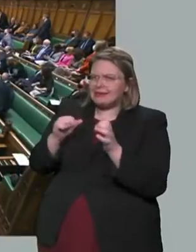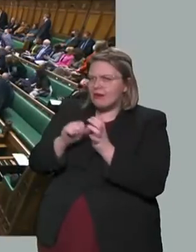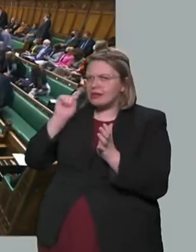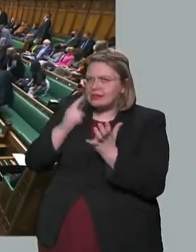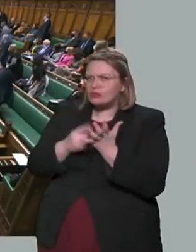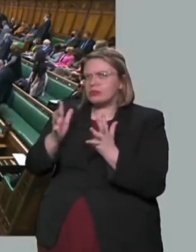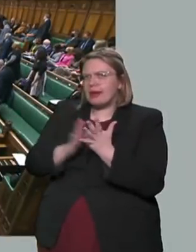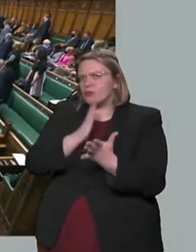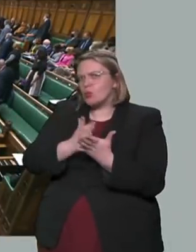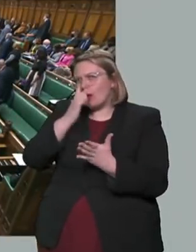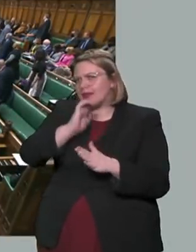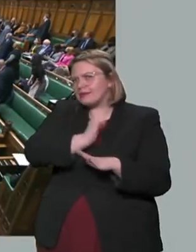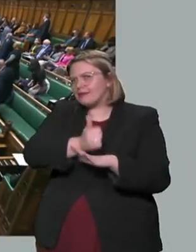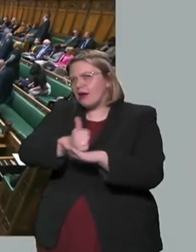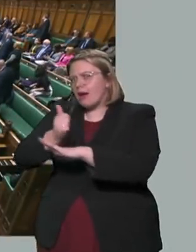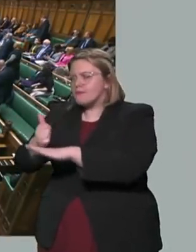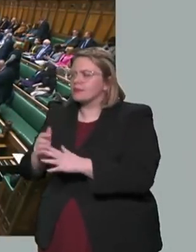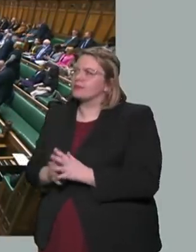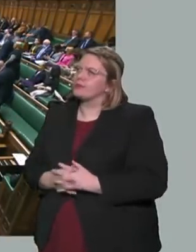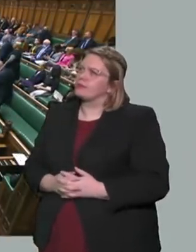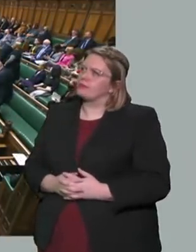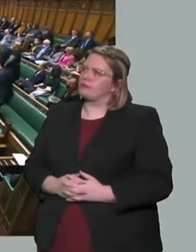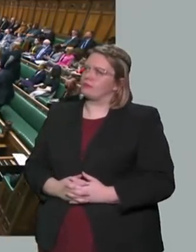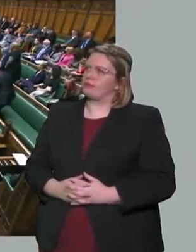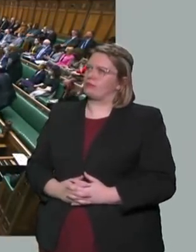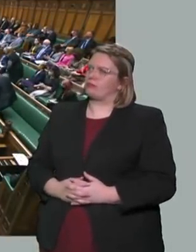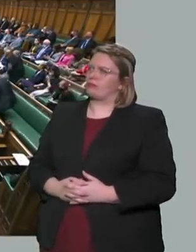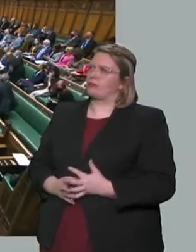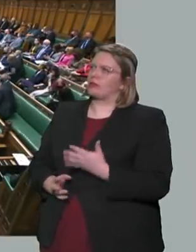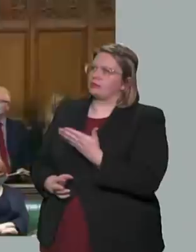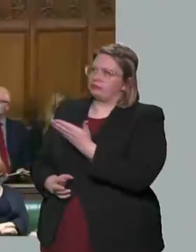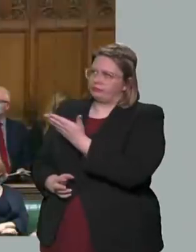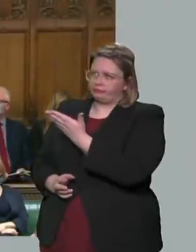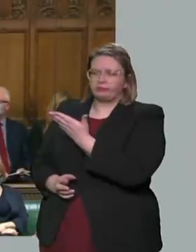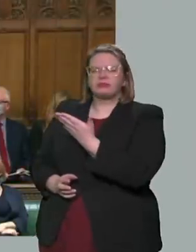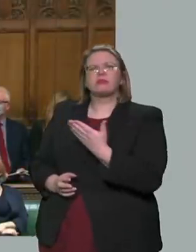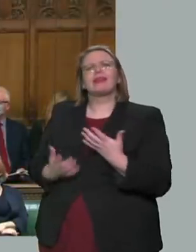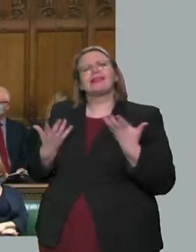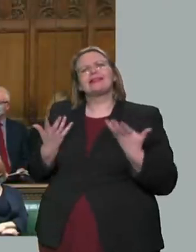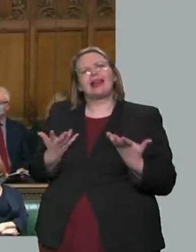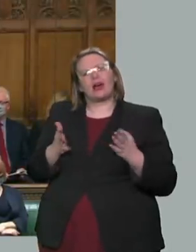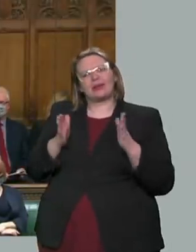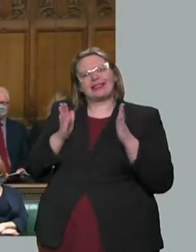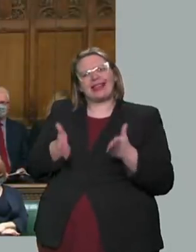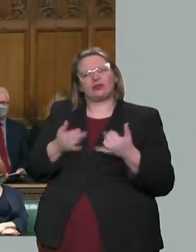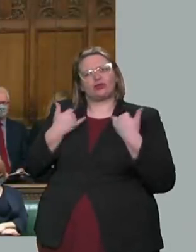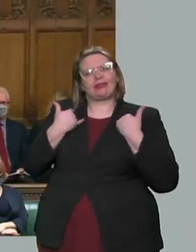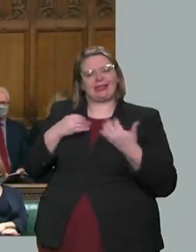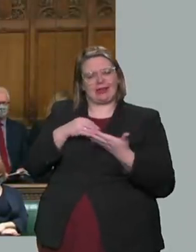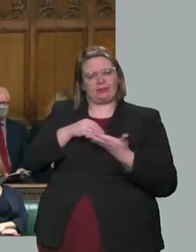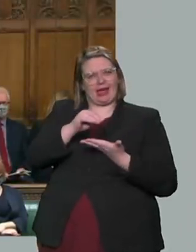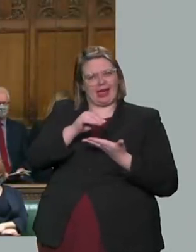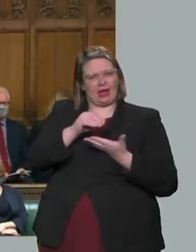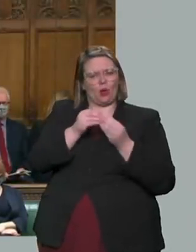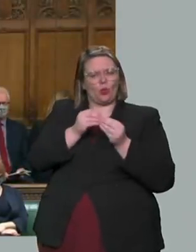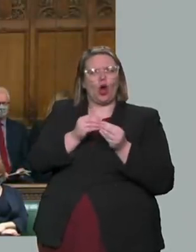MacDonald. Thank you, Mr. Speaker. Statutory sick pay is worth £3 a week less in real terms compared with the start